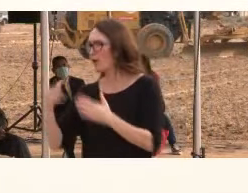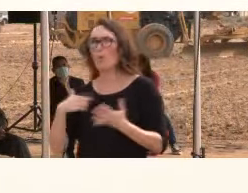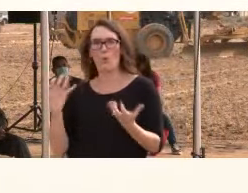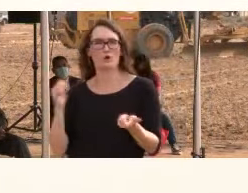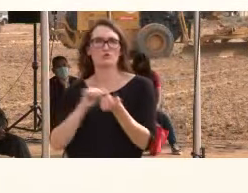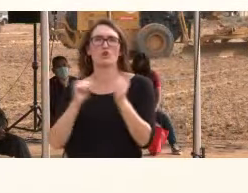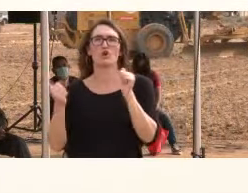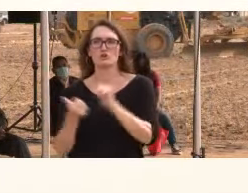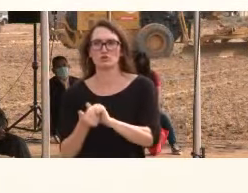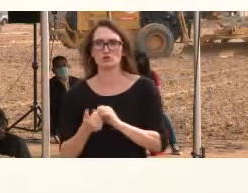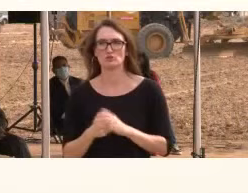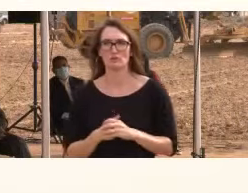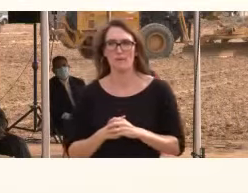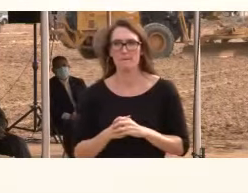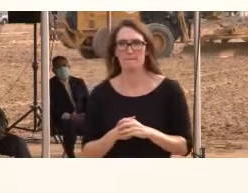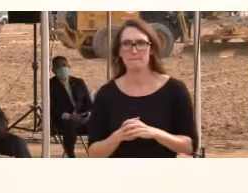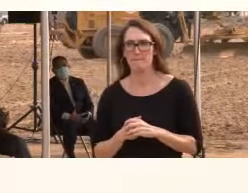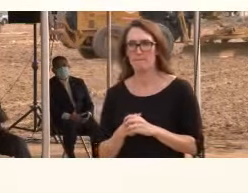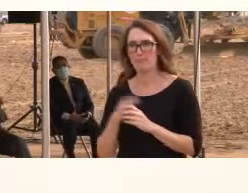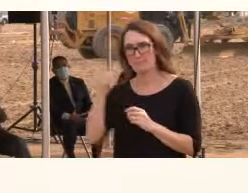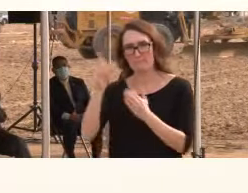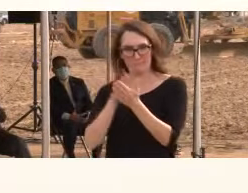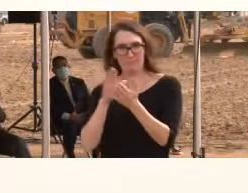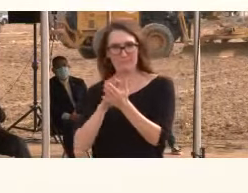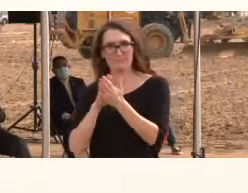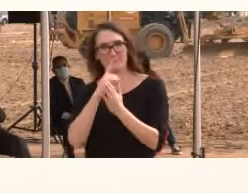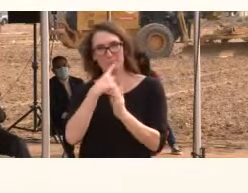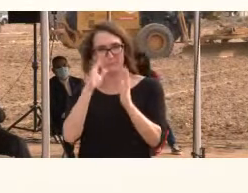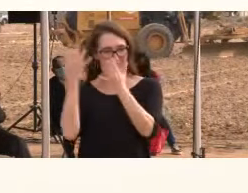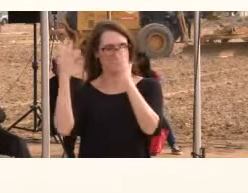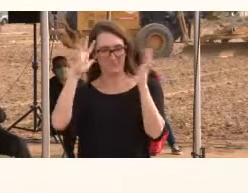narrative. We are looking, yes.